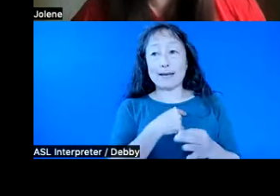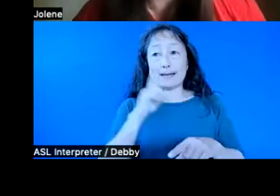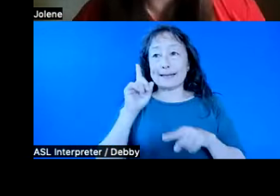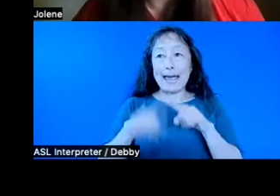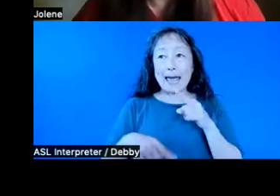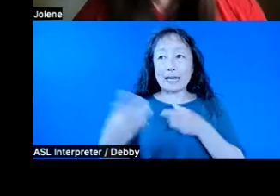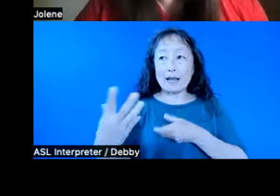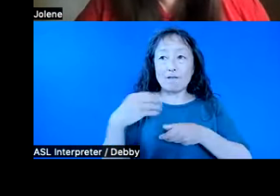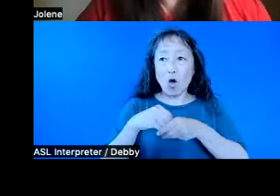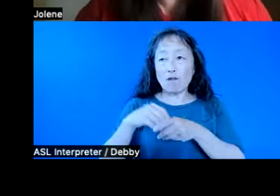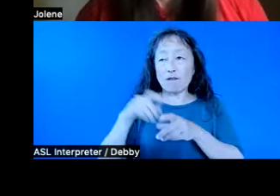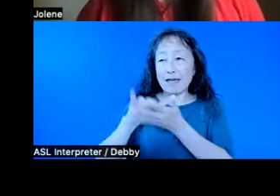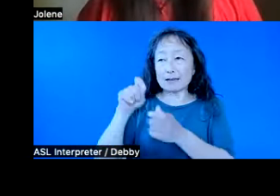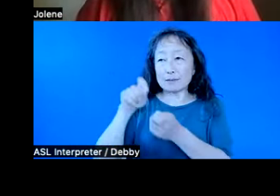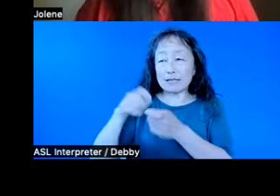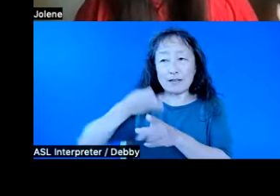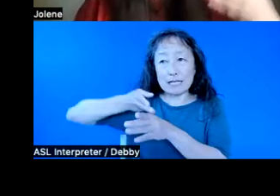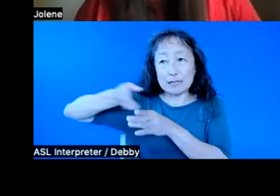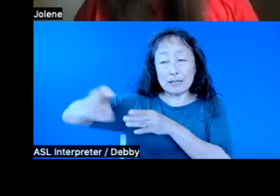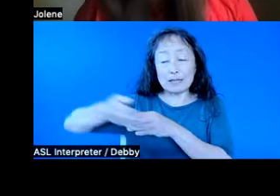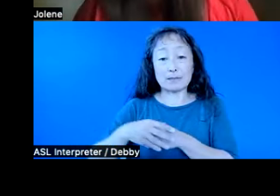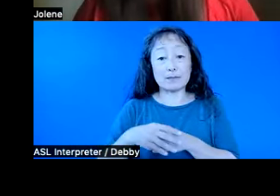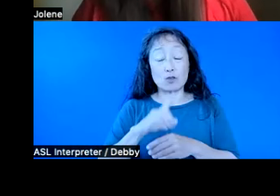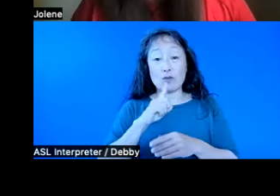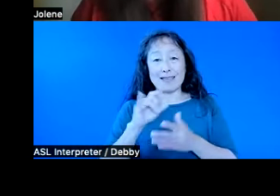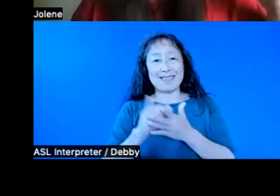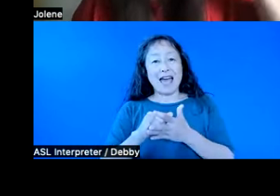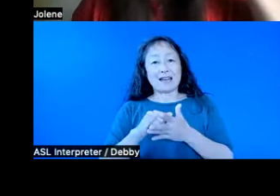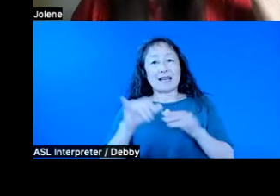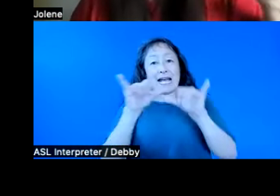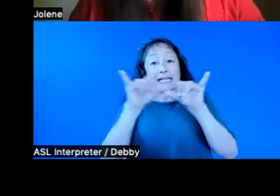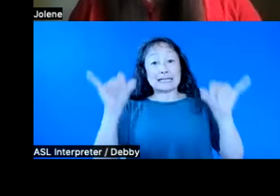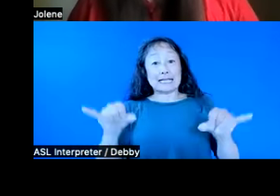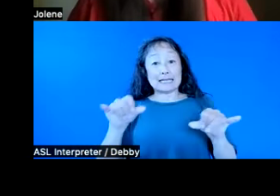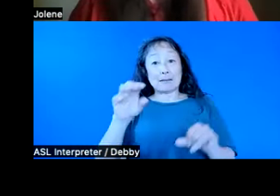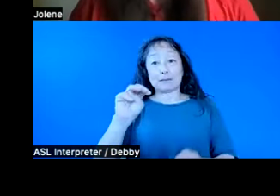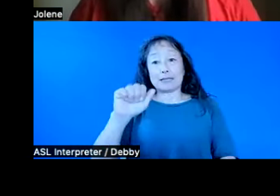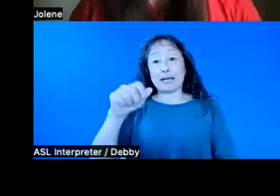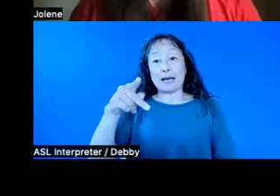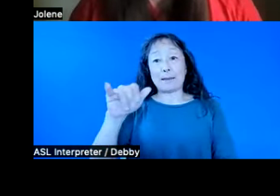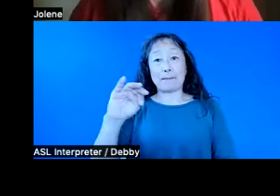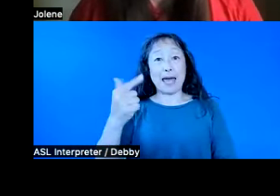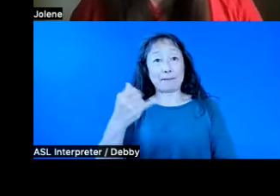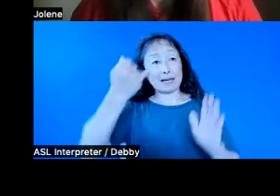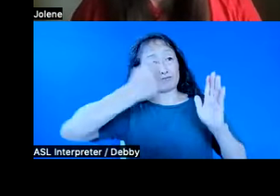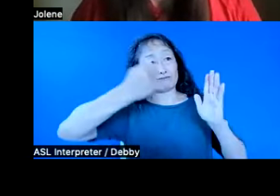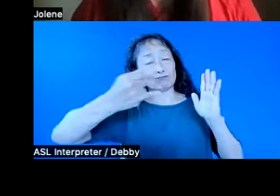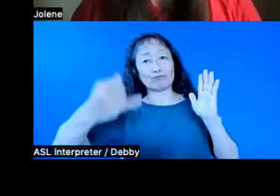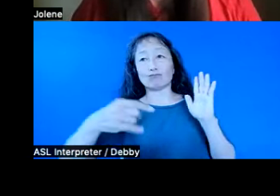involved. And so I think that systems mapping can just be it's really fun. And I actually think every community needs to be doing that at